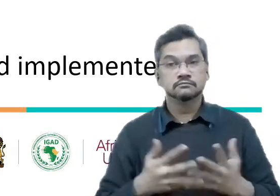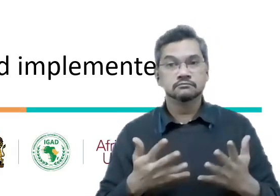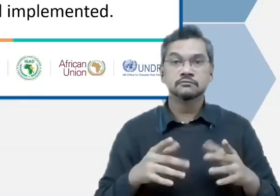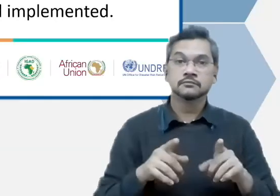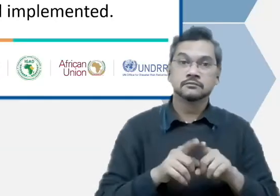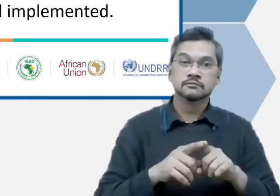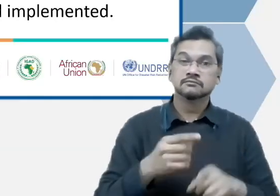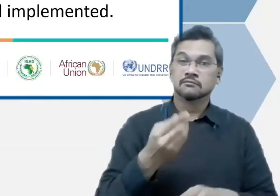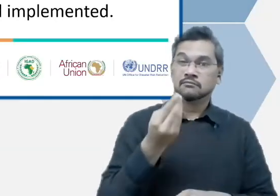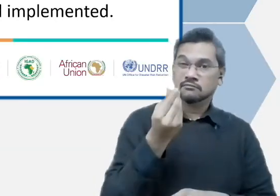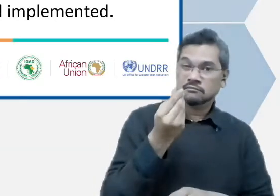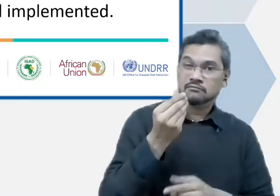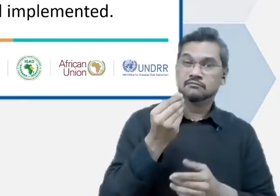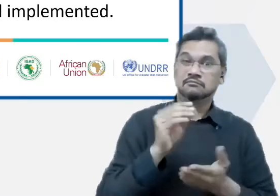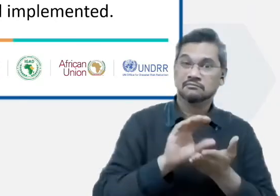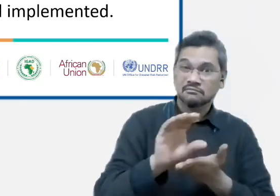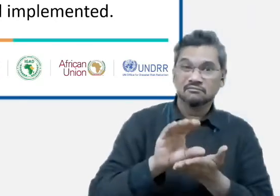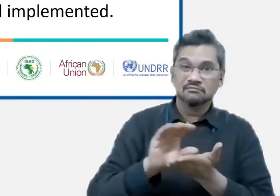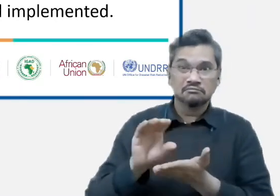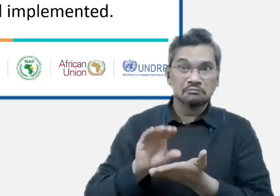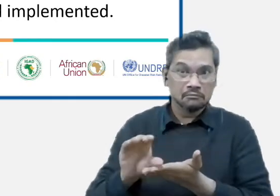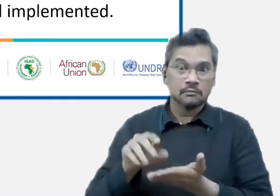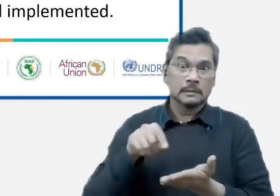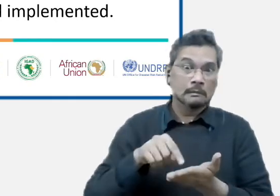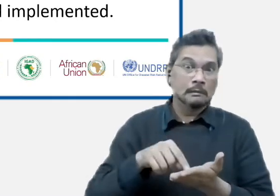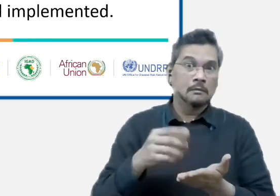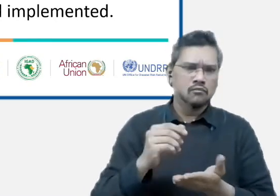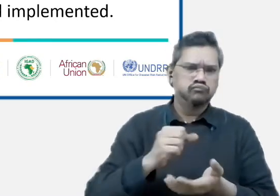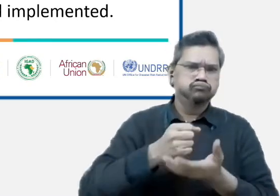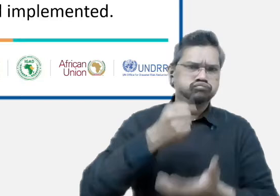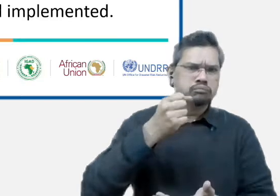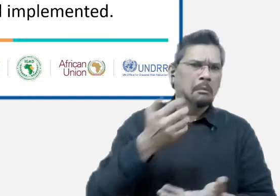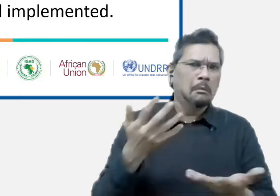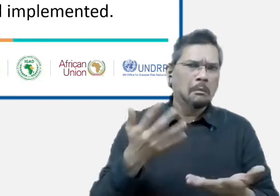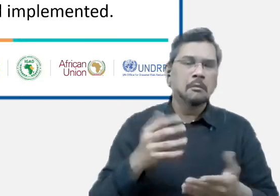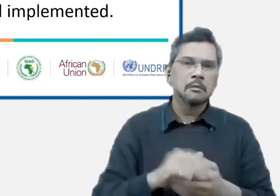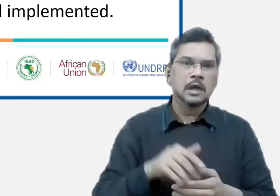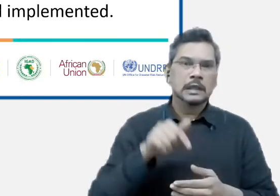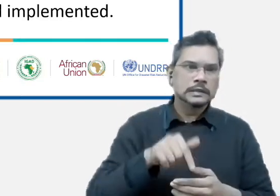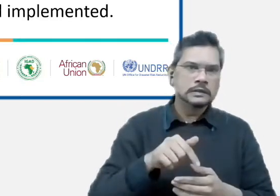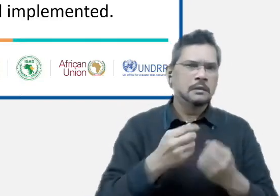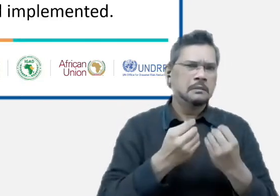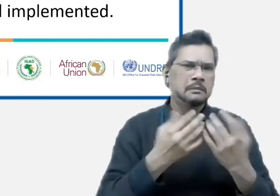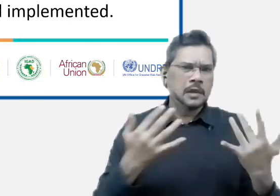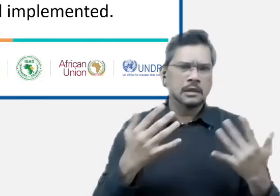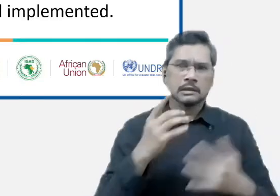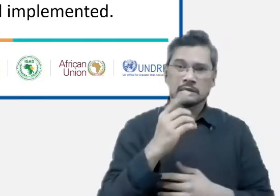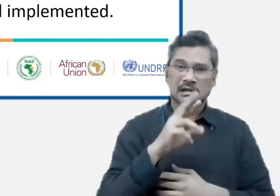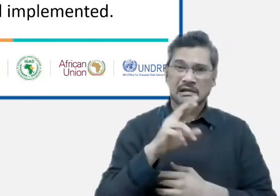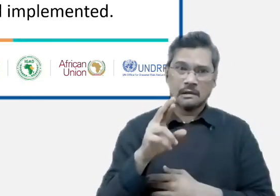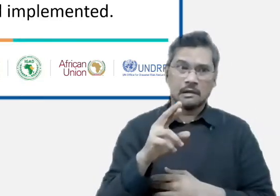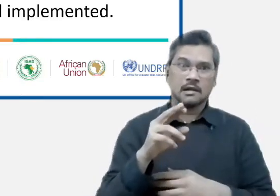DRR is now really being reflected in several institutions, including the AUC. And a lot of research